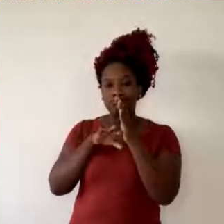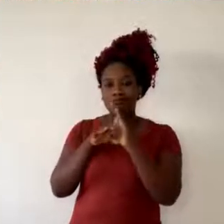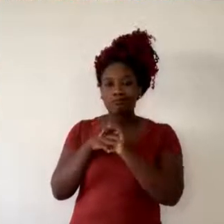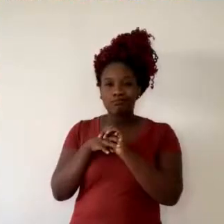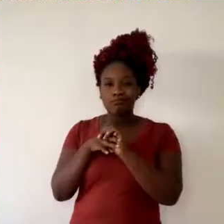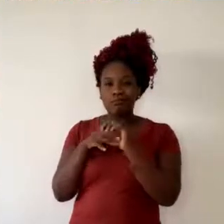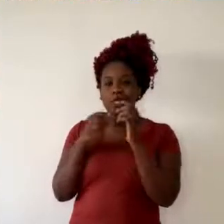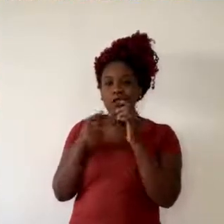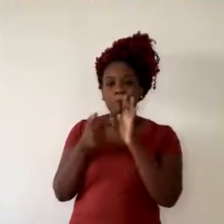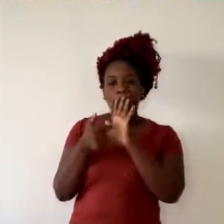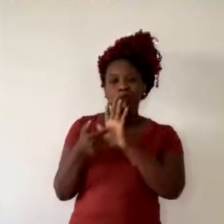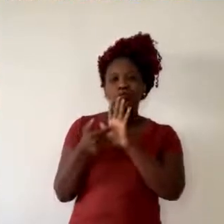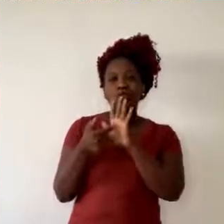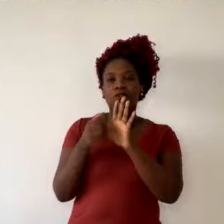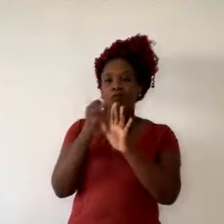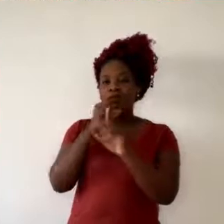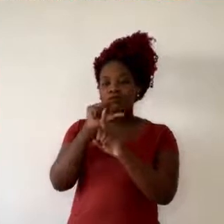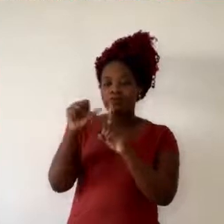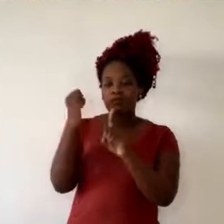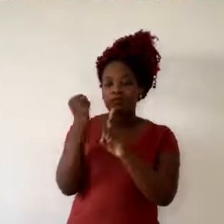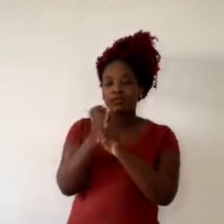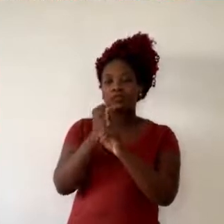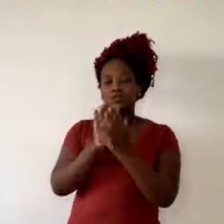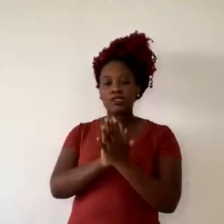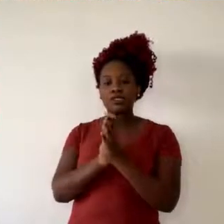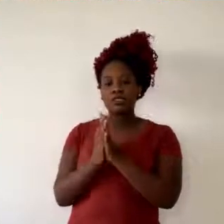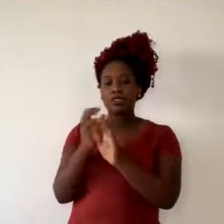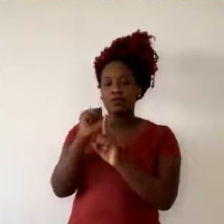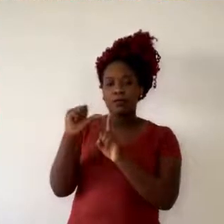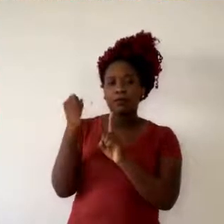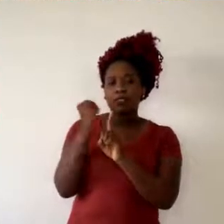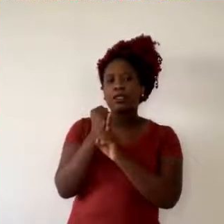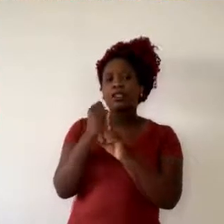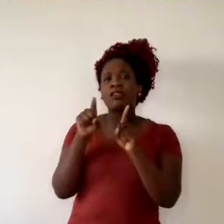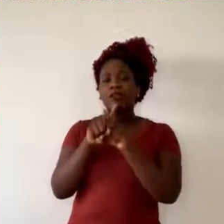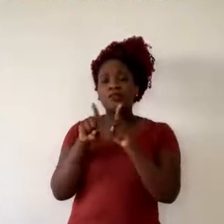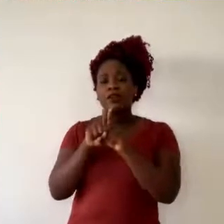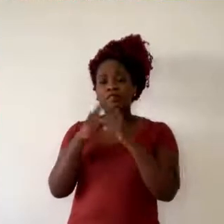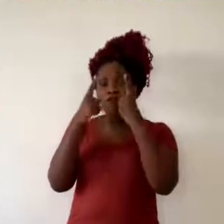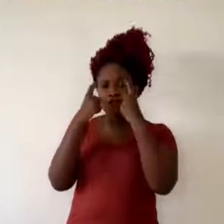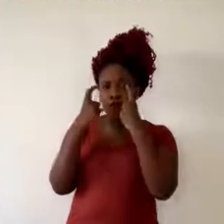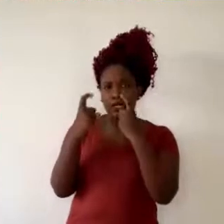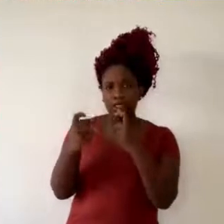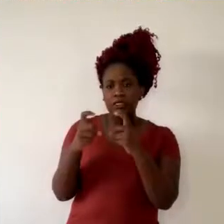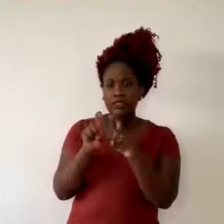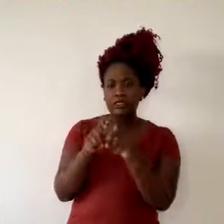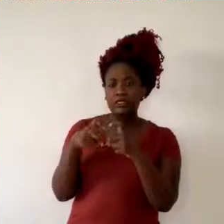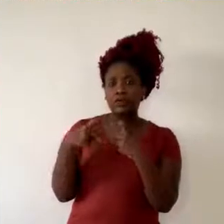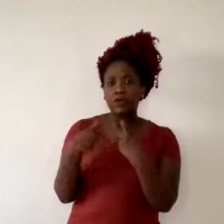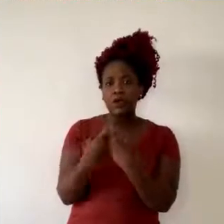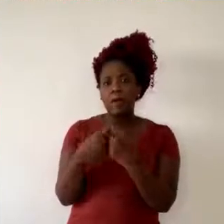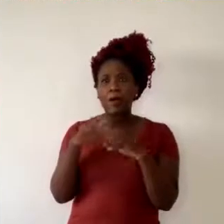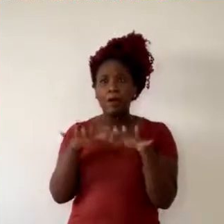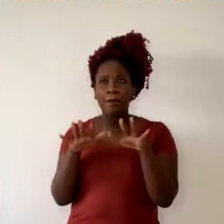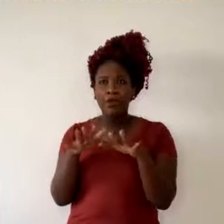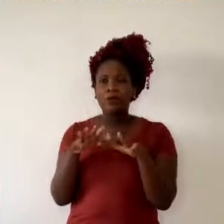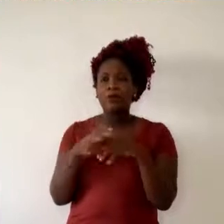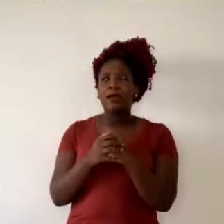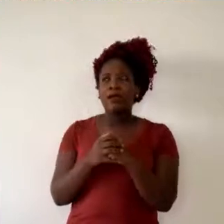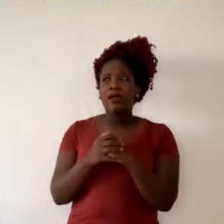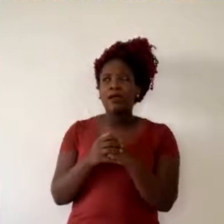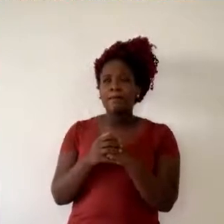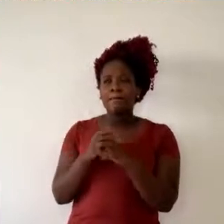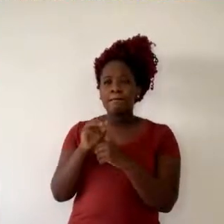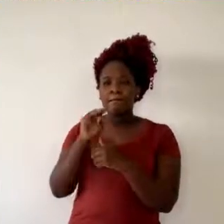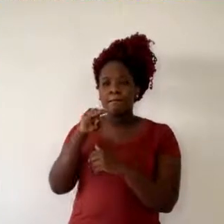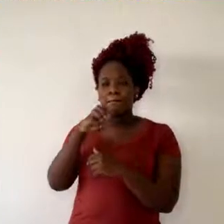go below the surface and trans feminicide and women's feminicide, if